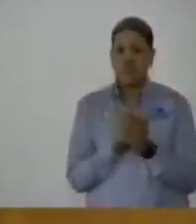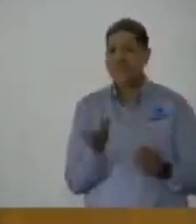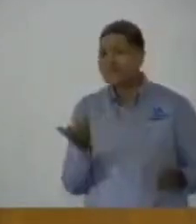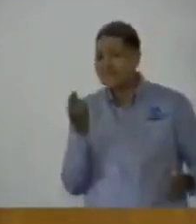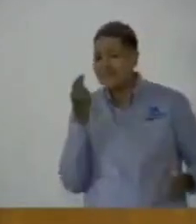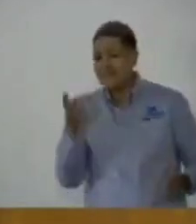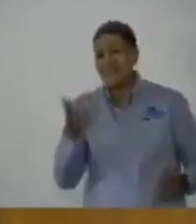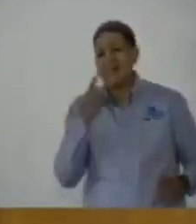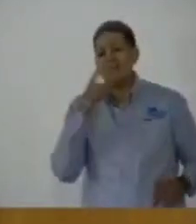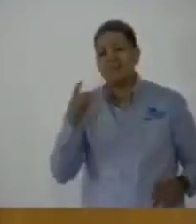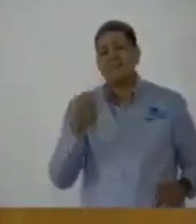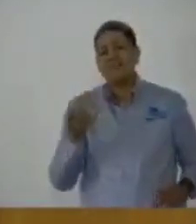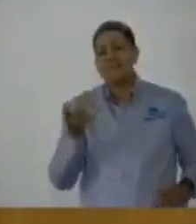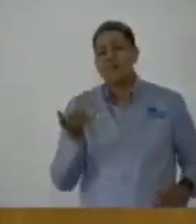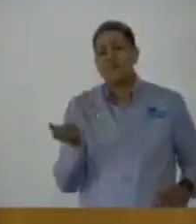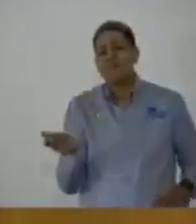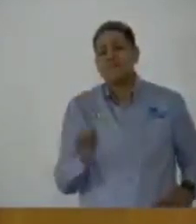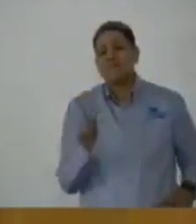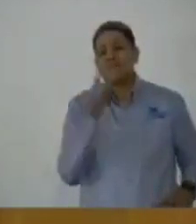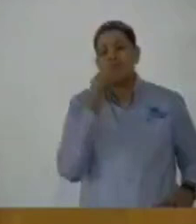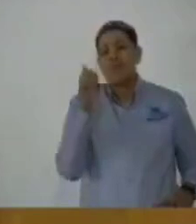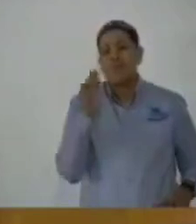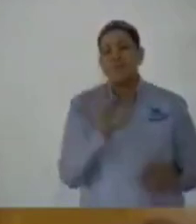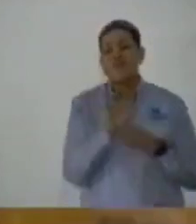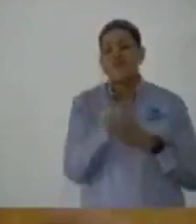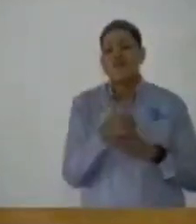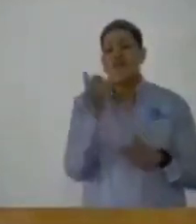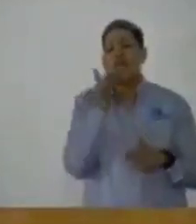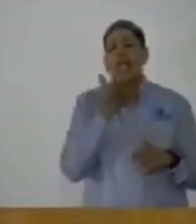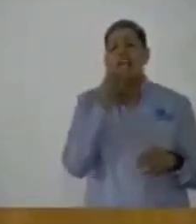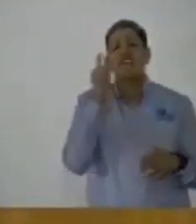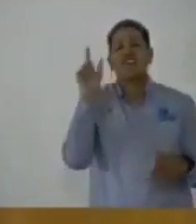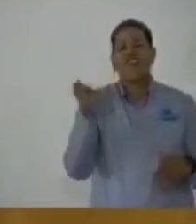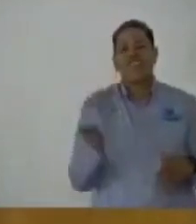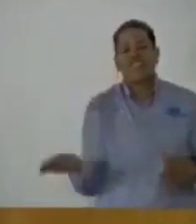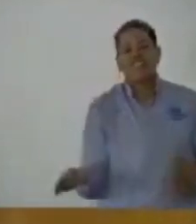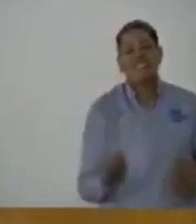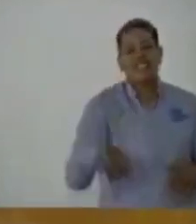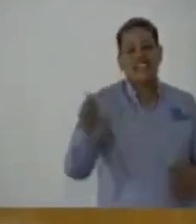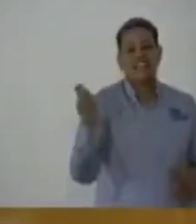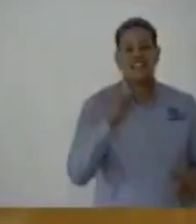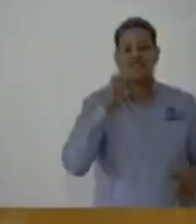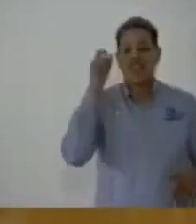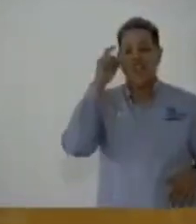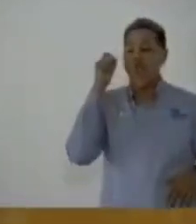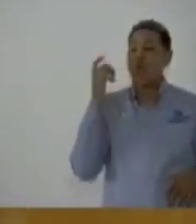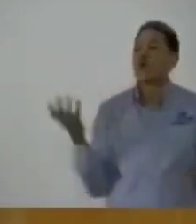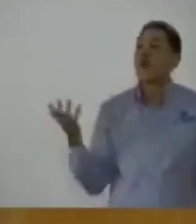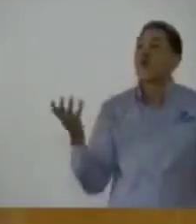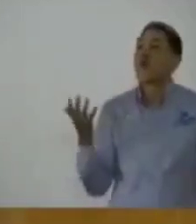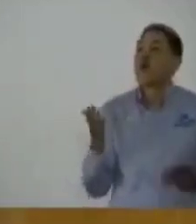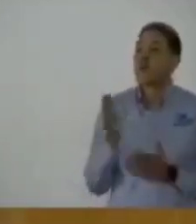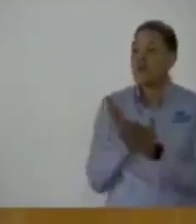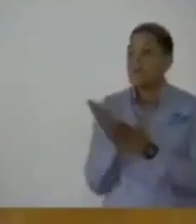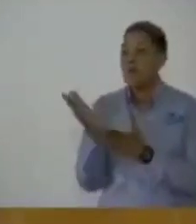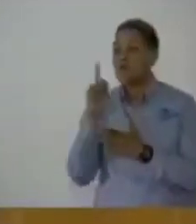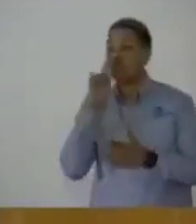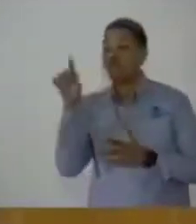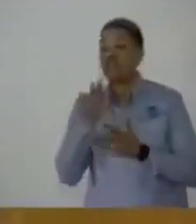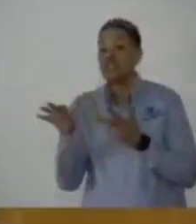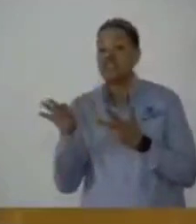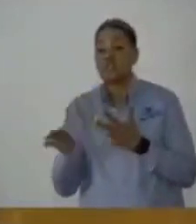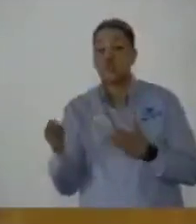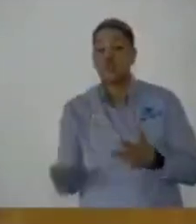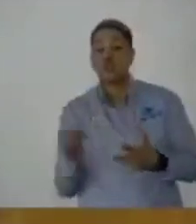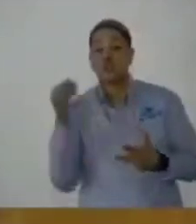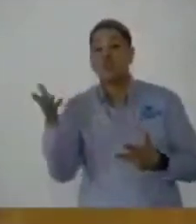like in tennis, you have unforced errors. So what you want to really understand is what portion have they chosen to put